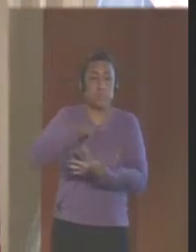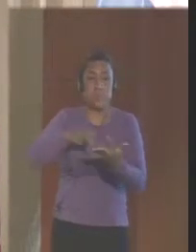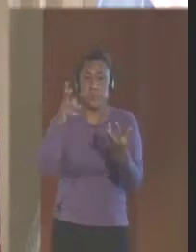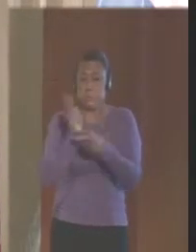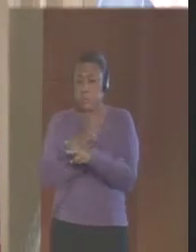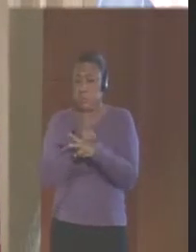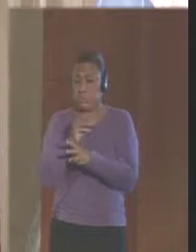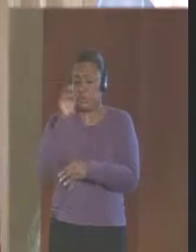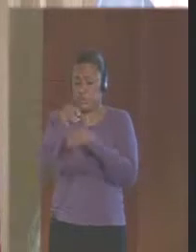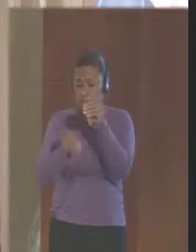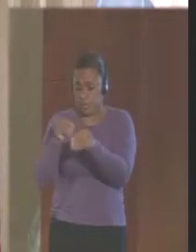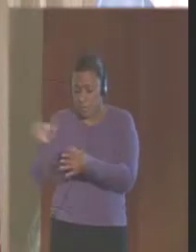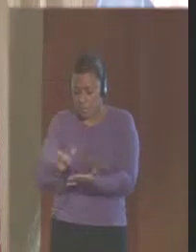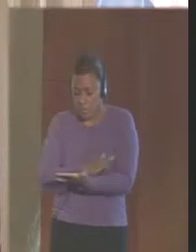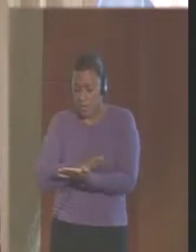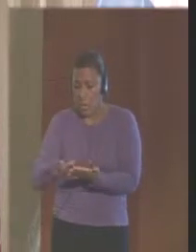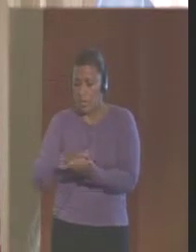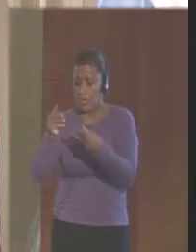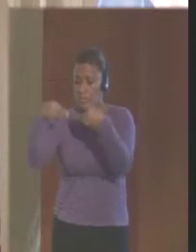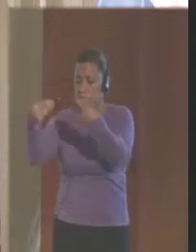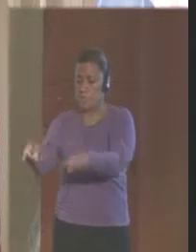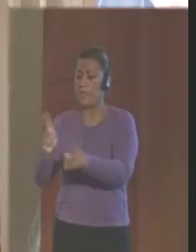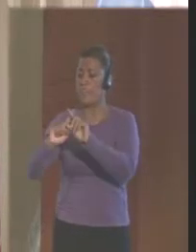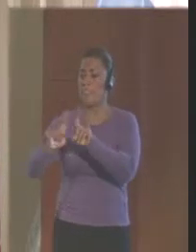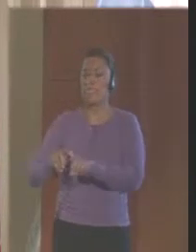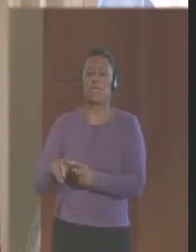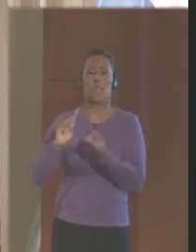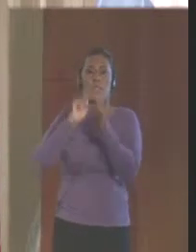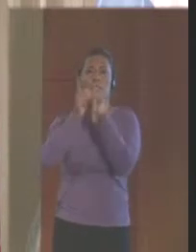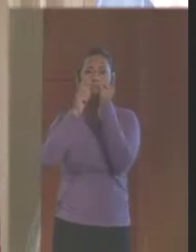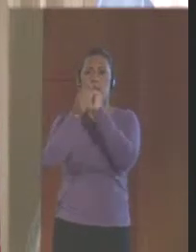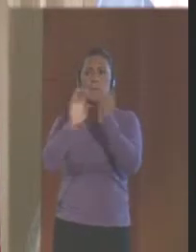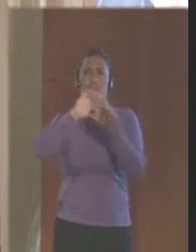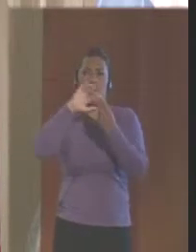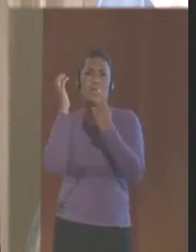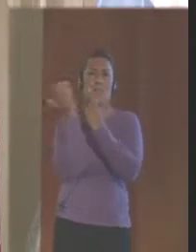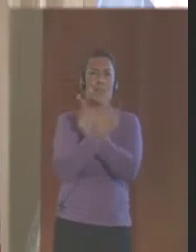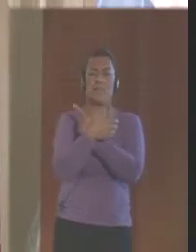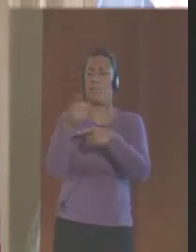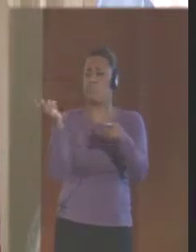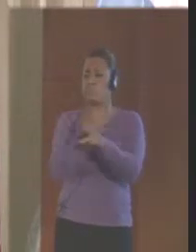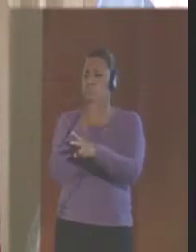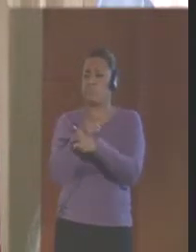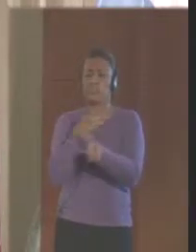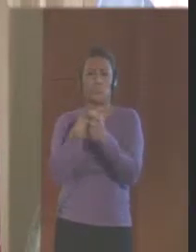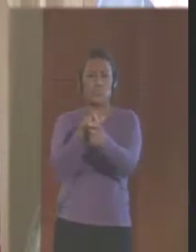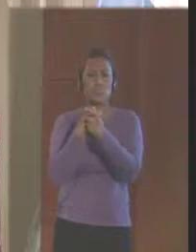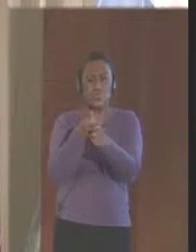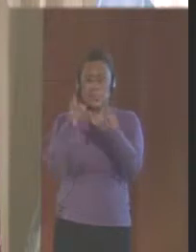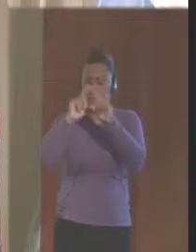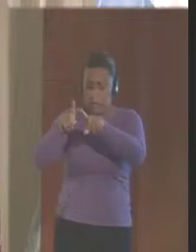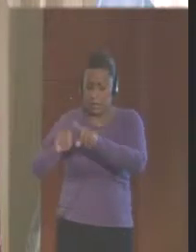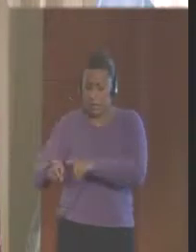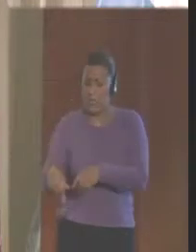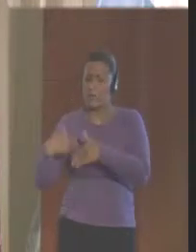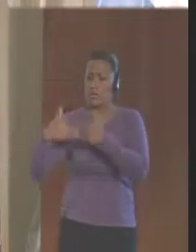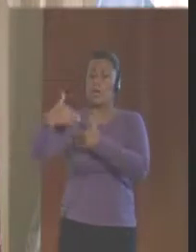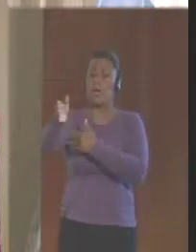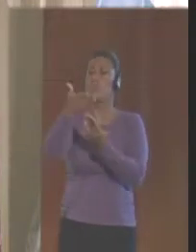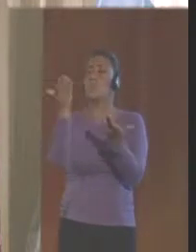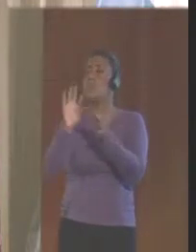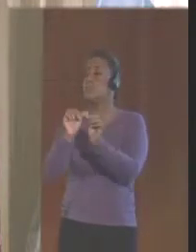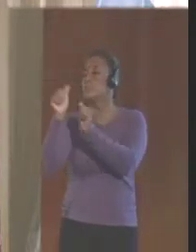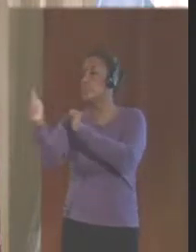intensity of hazard impacts, particularly in rural areas. CORE has evolved to embody